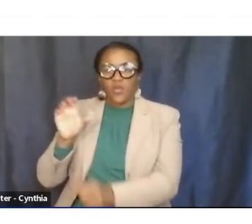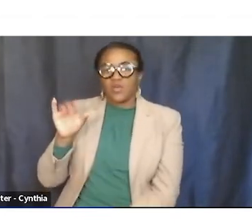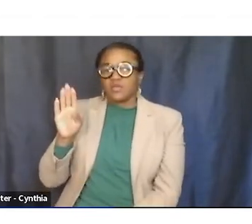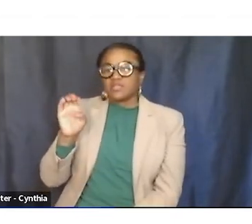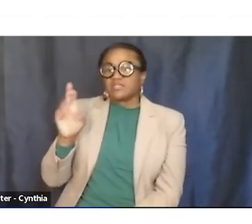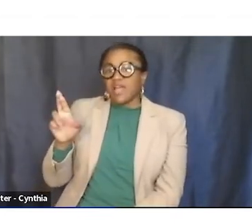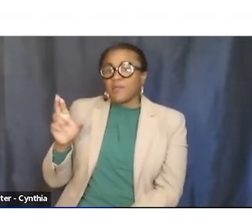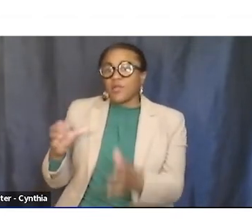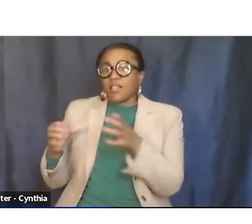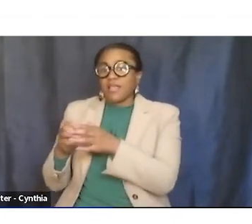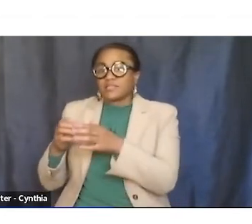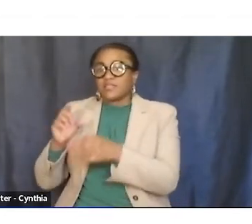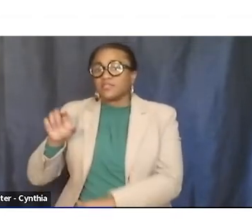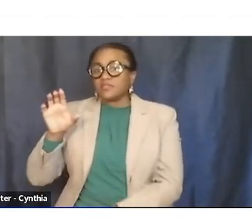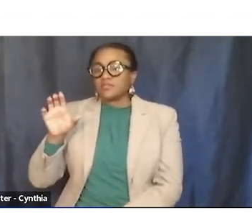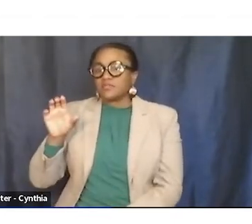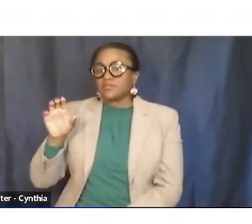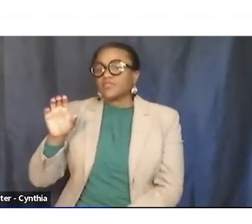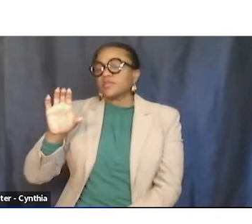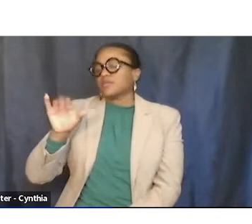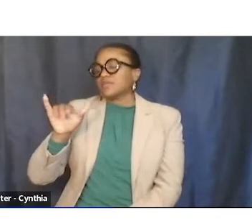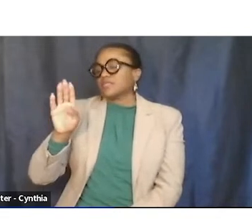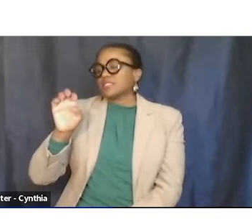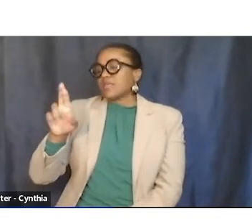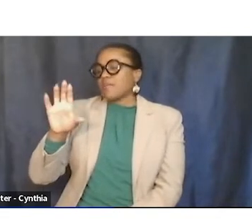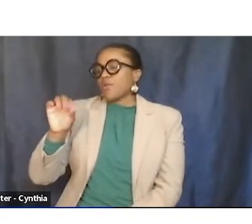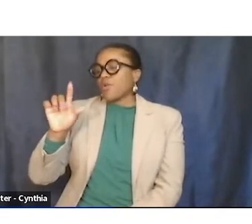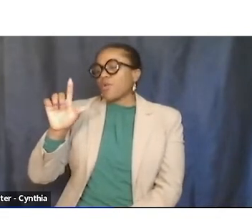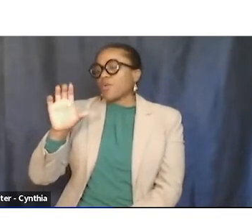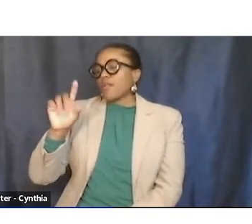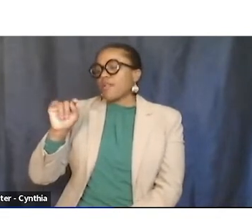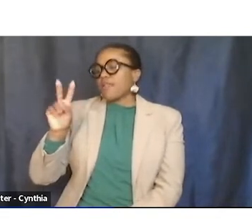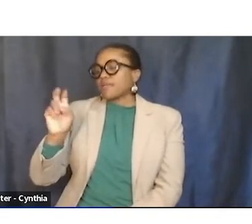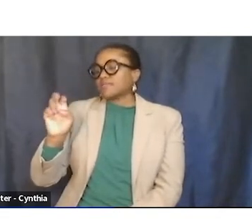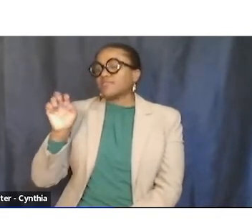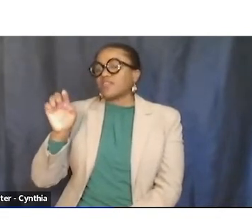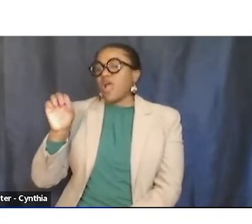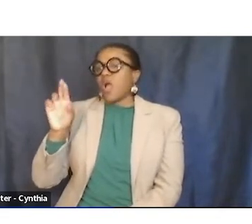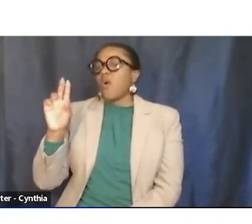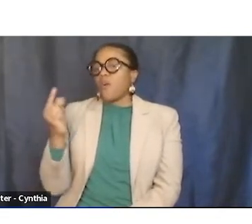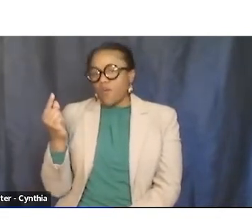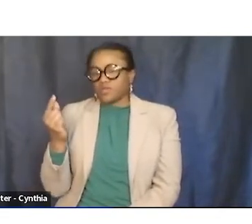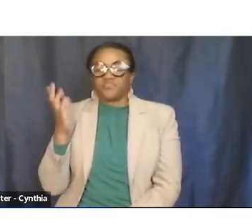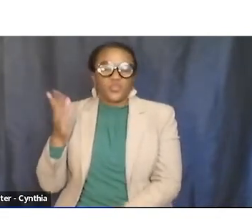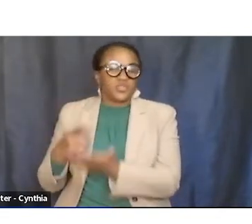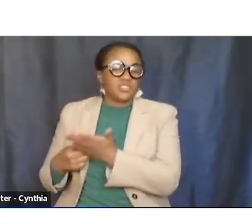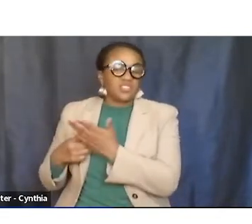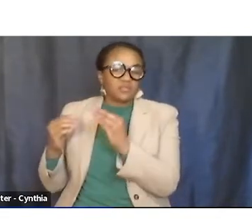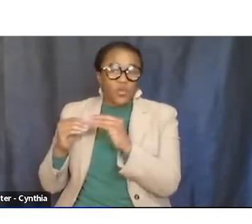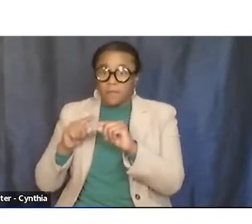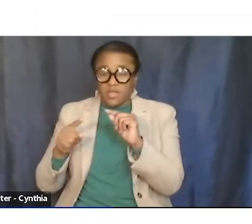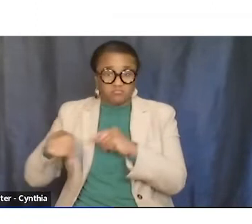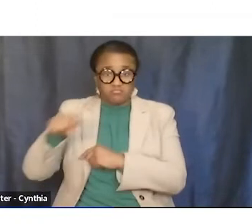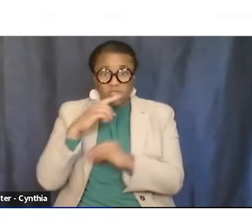cybercollective.org or on our Instagram, because we're talking about it often. But if there are any other questions that